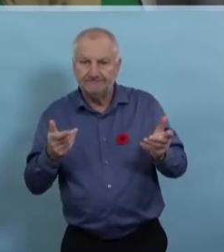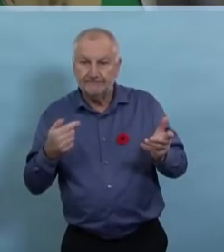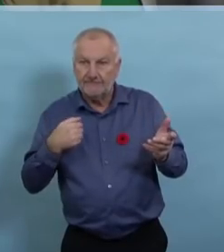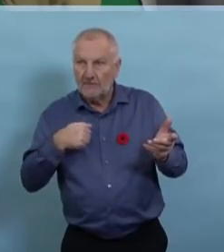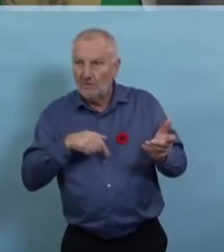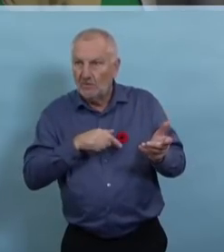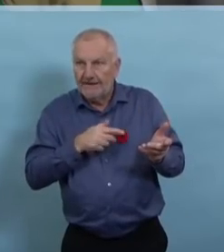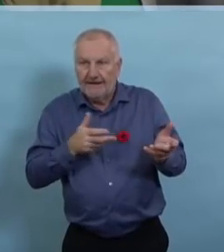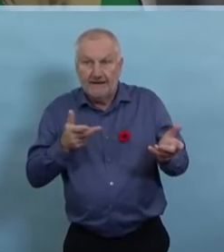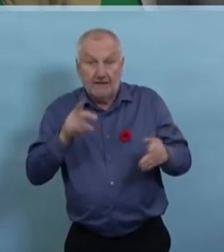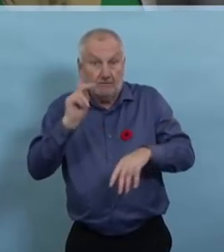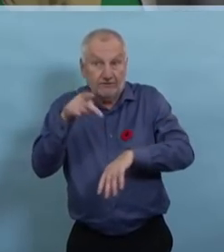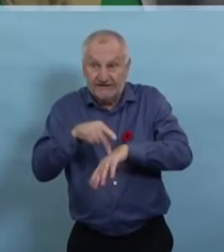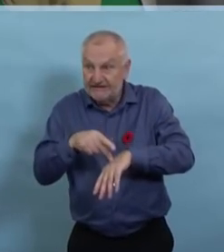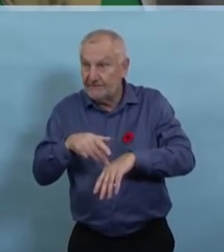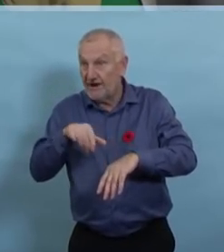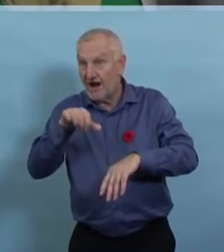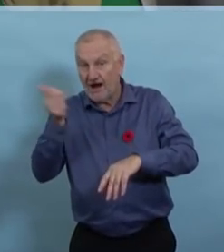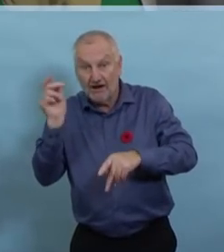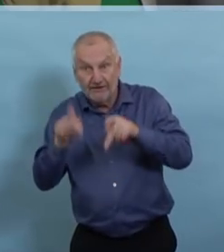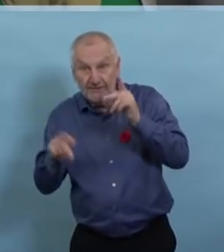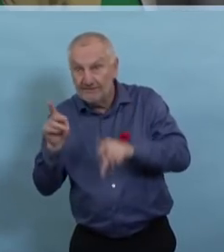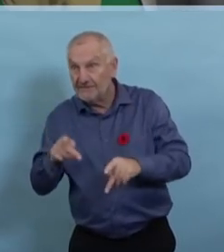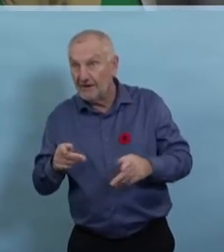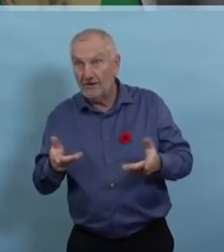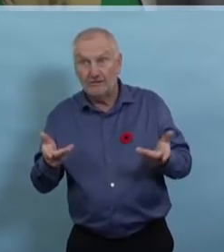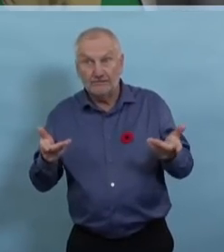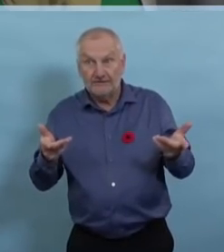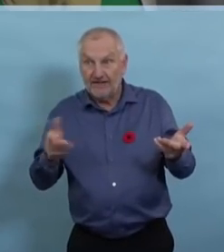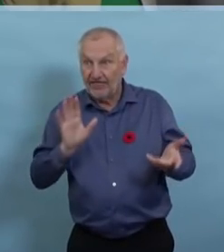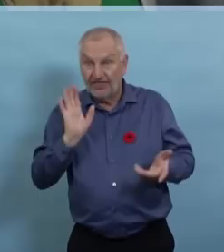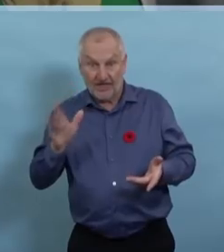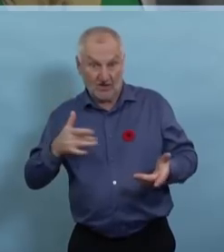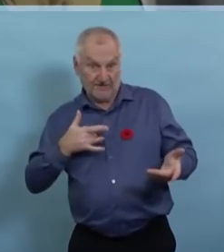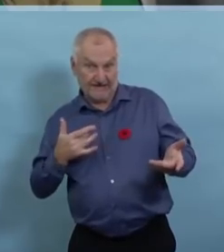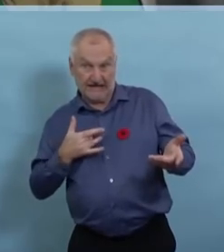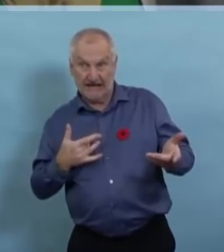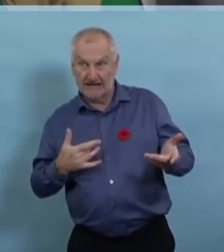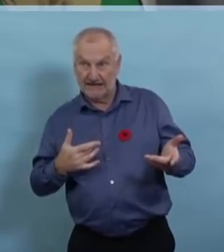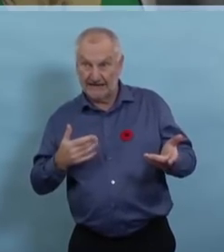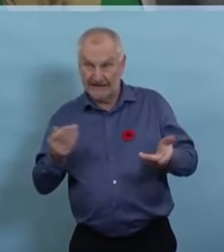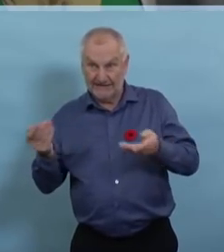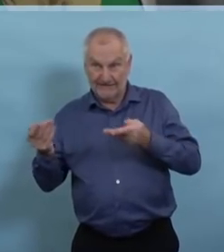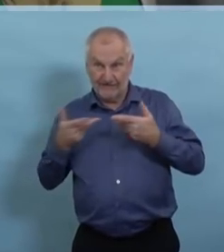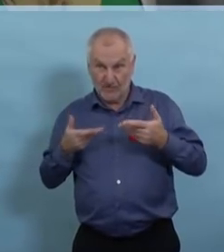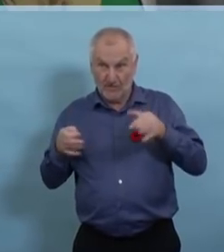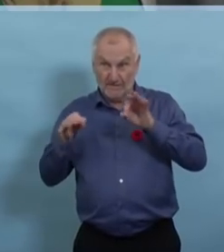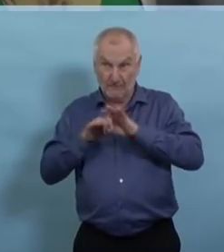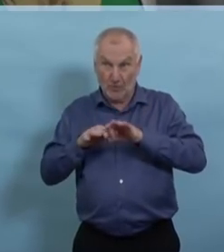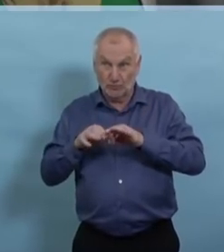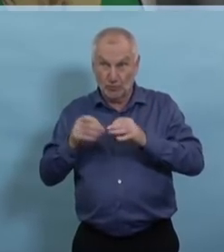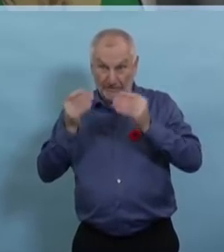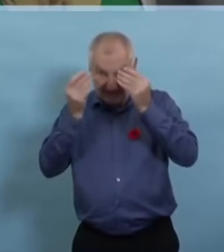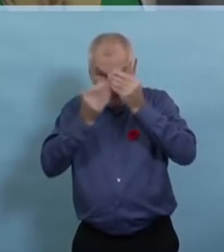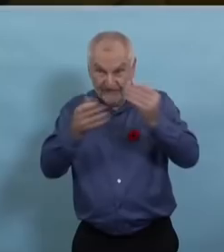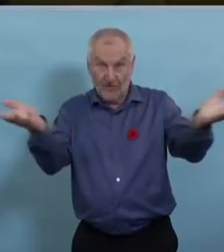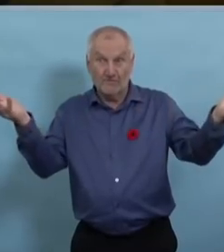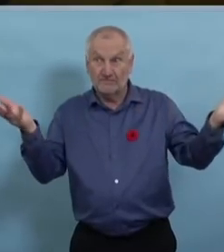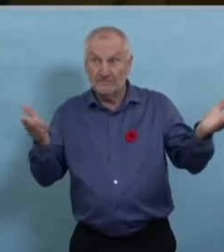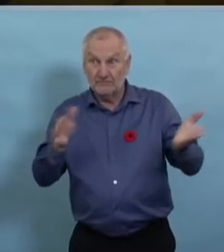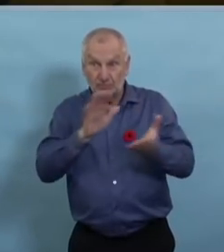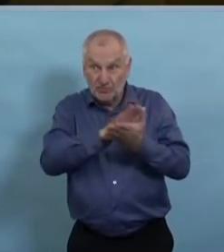and others of providing information that they feel is important to their school community if they have that information.